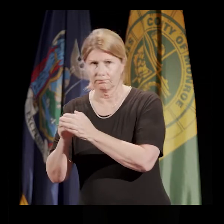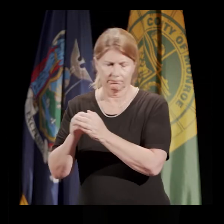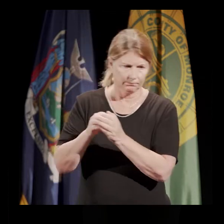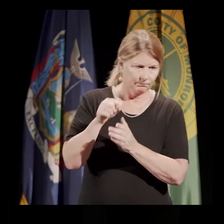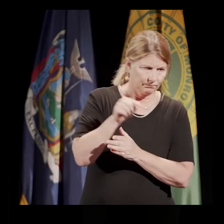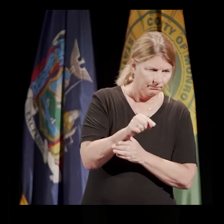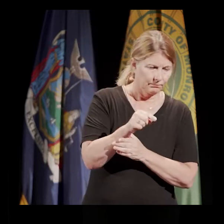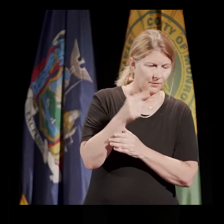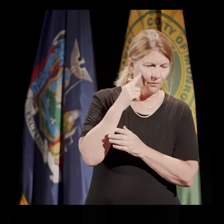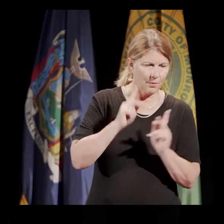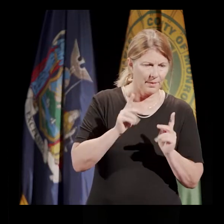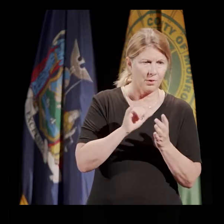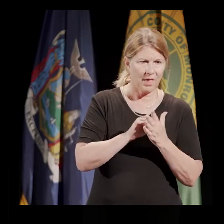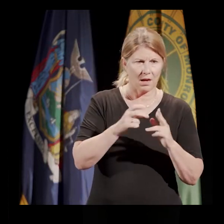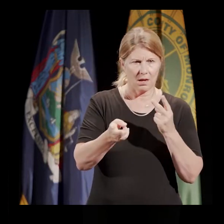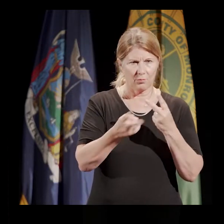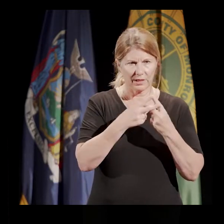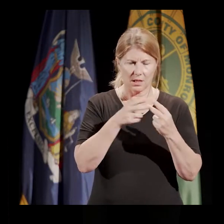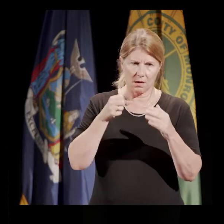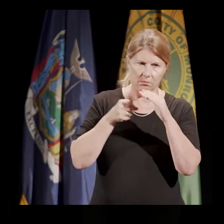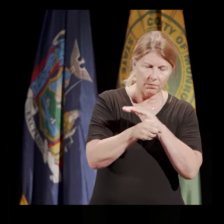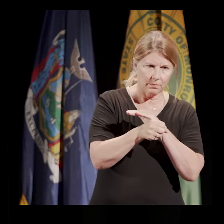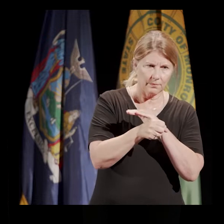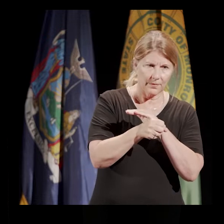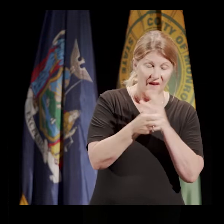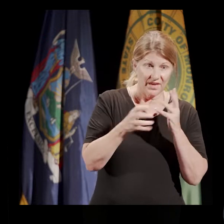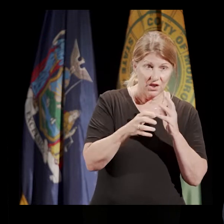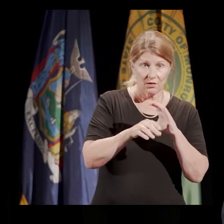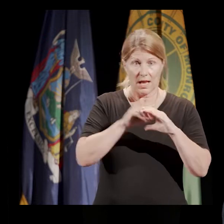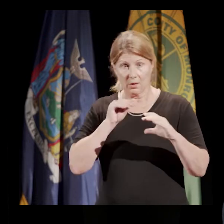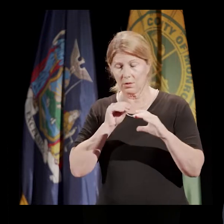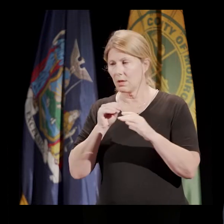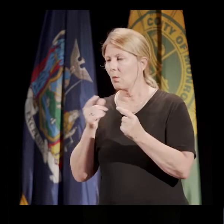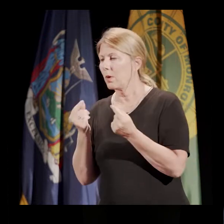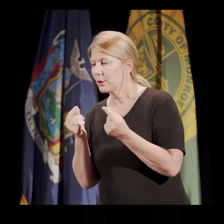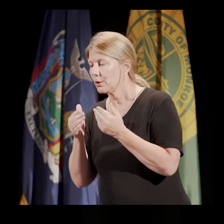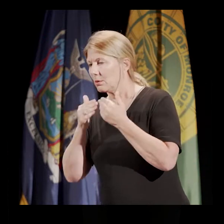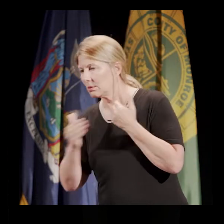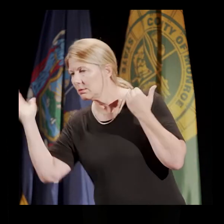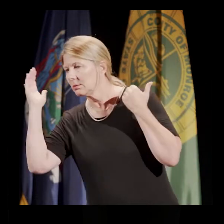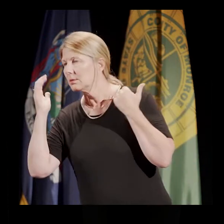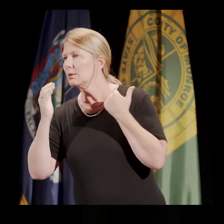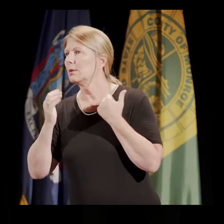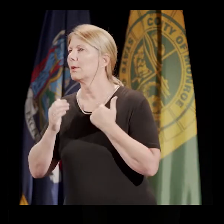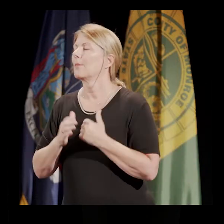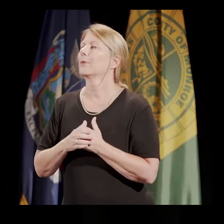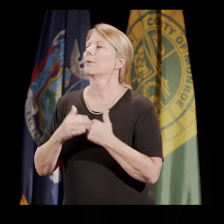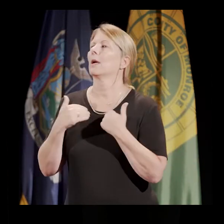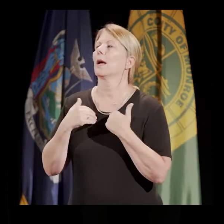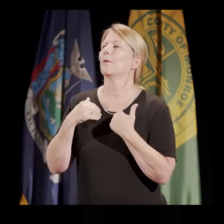from incarceration to freedom. And last month, under the Office of Neighborhood Safety, we launched our Peacemaker